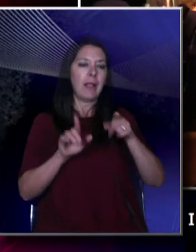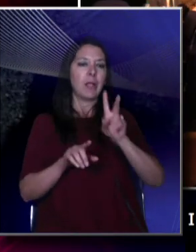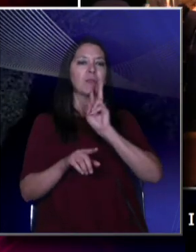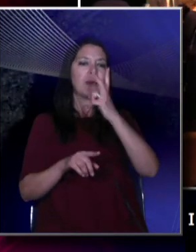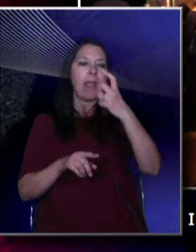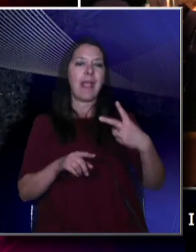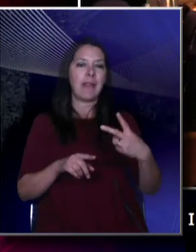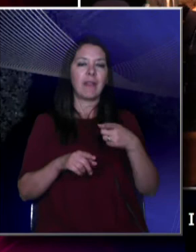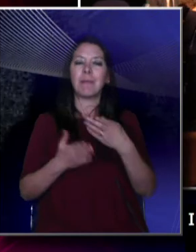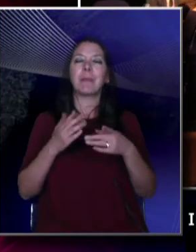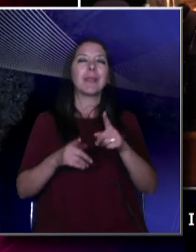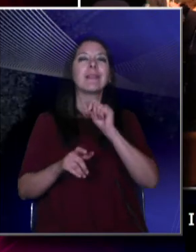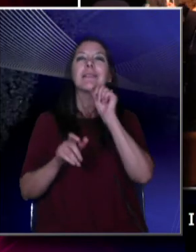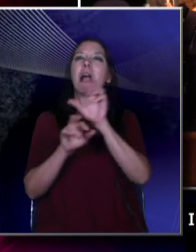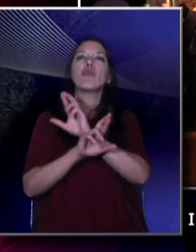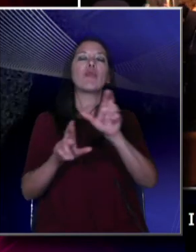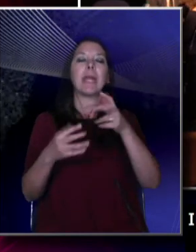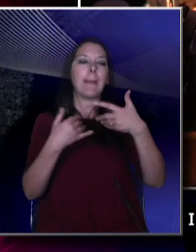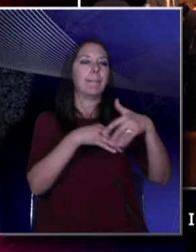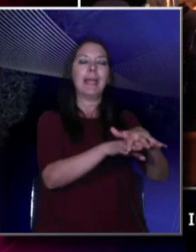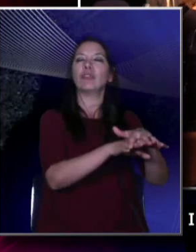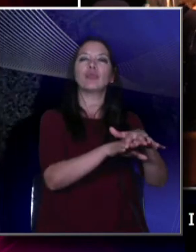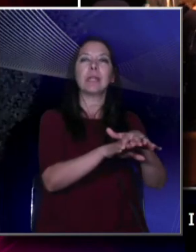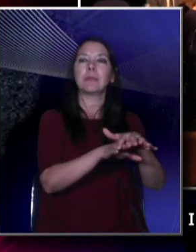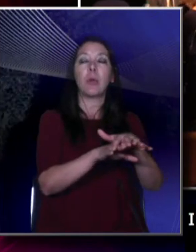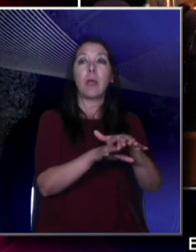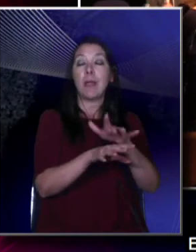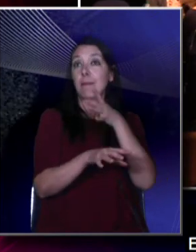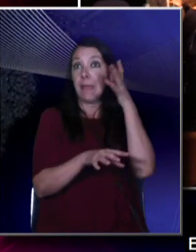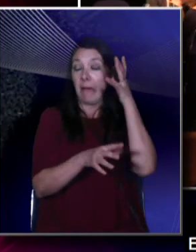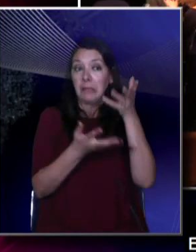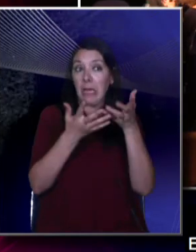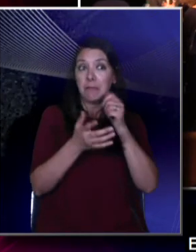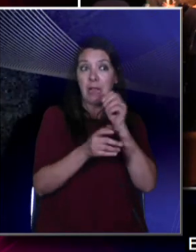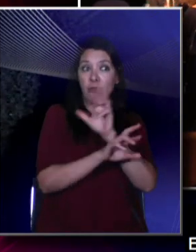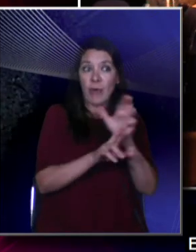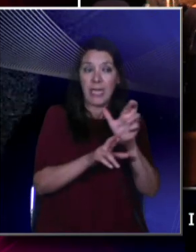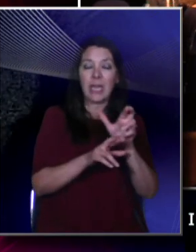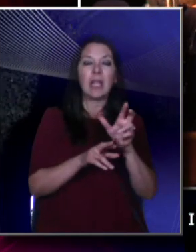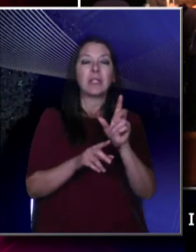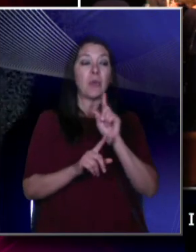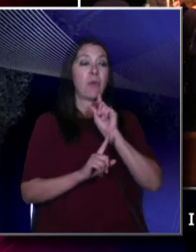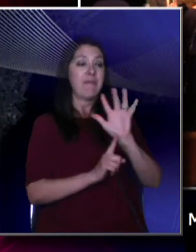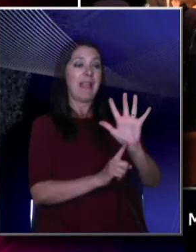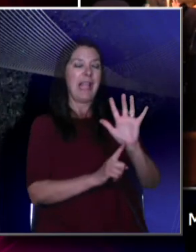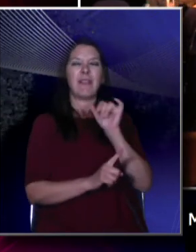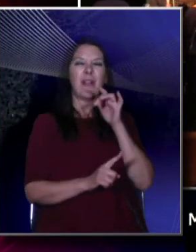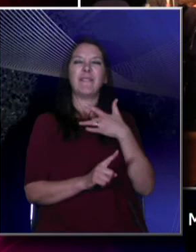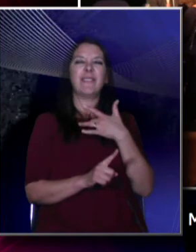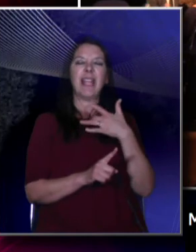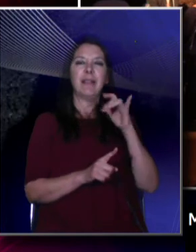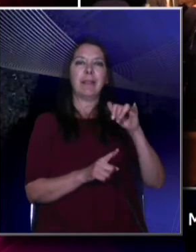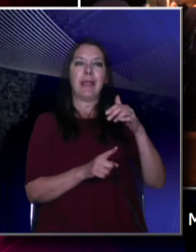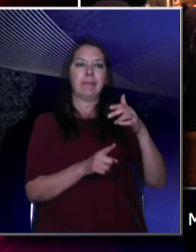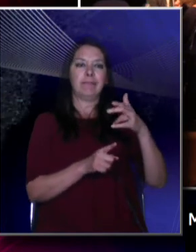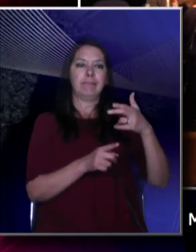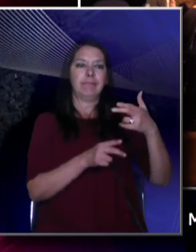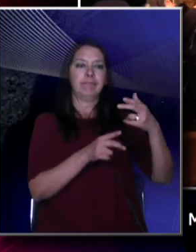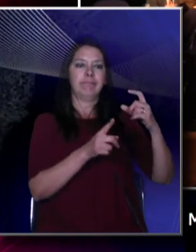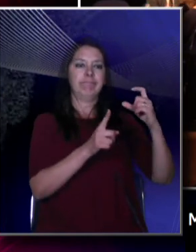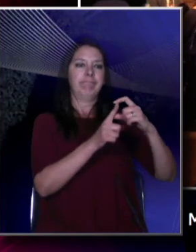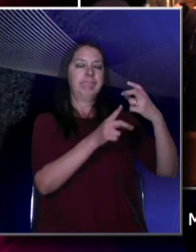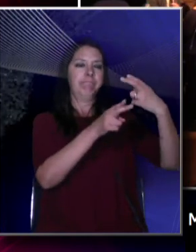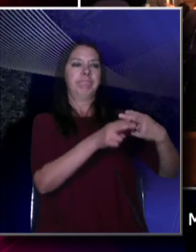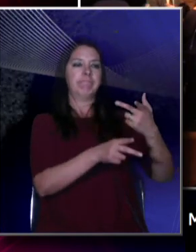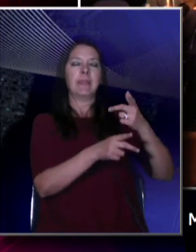might not be ready to be mainstreamed if that's what the parents want at 5. So I'm not sure if 5 makes sense as compared to a transition